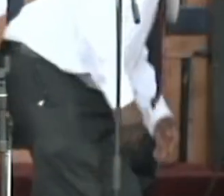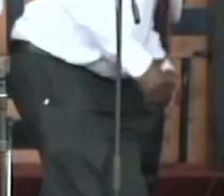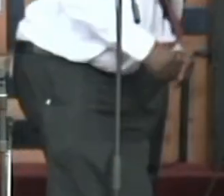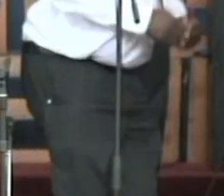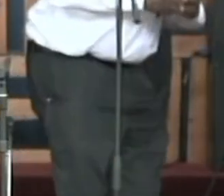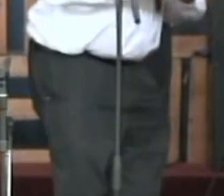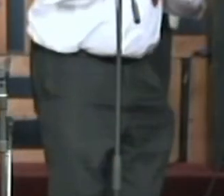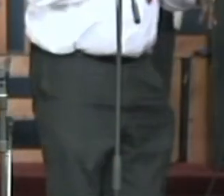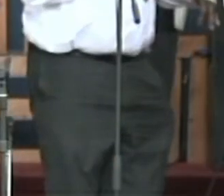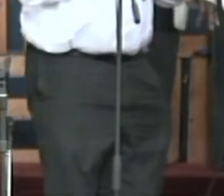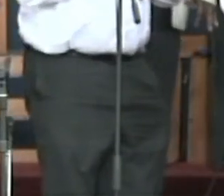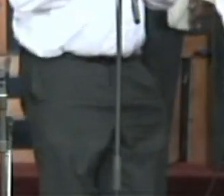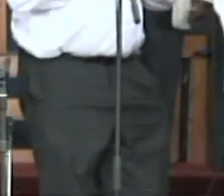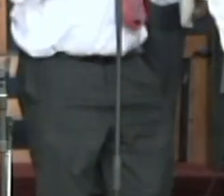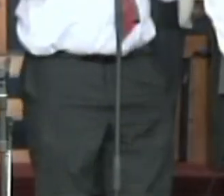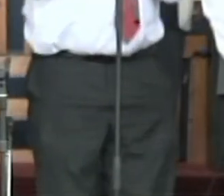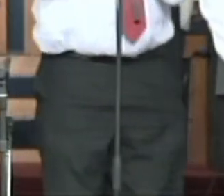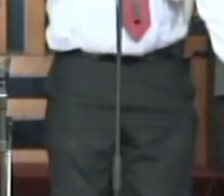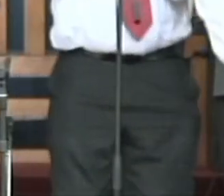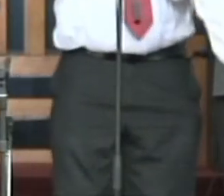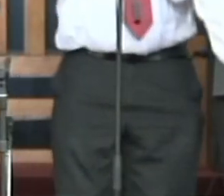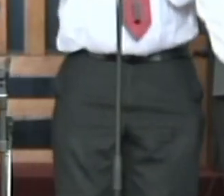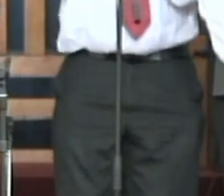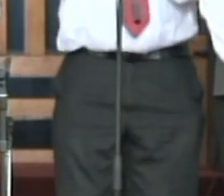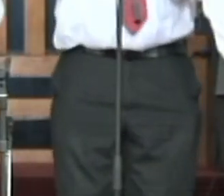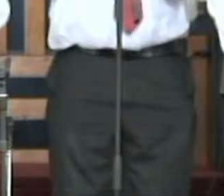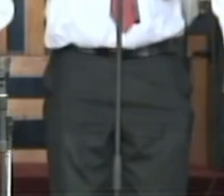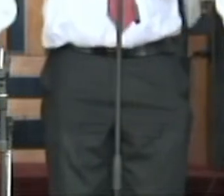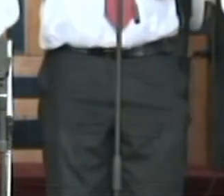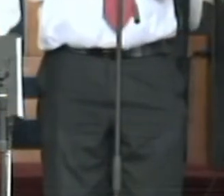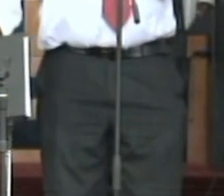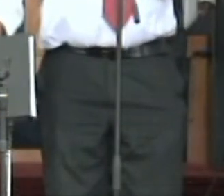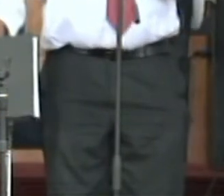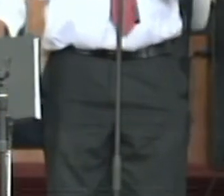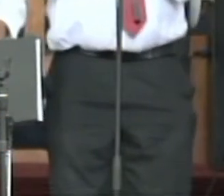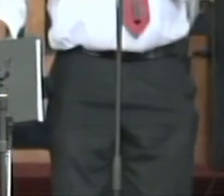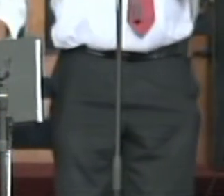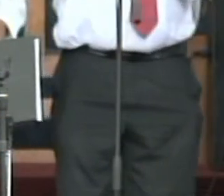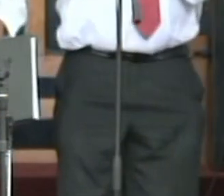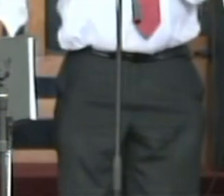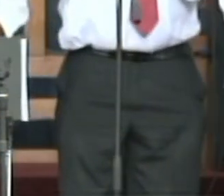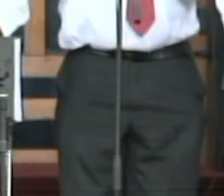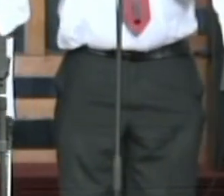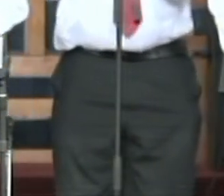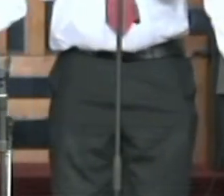waweza mambo yote, wewe.